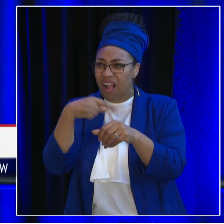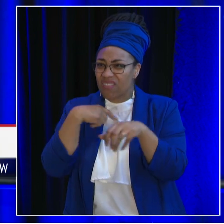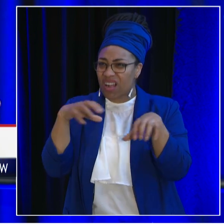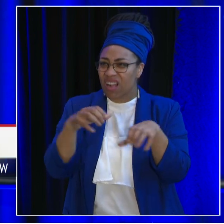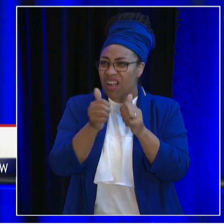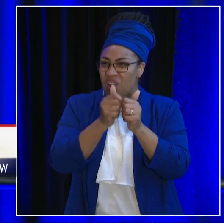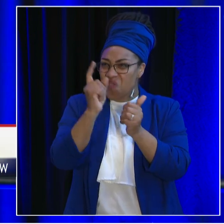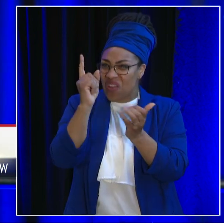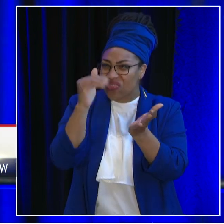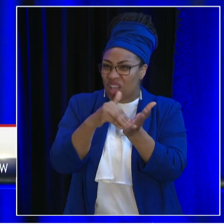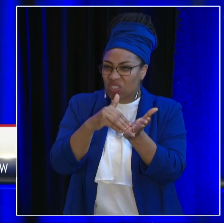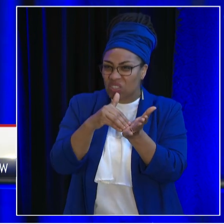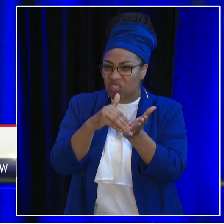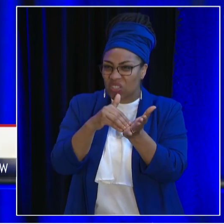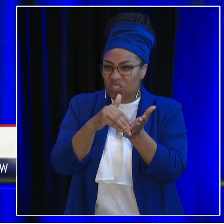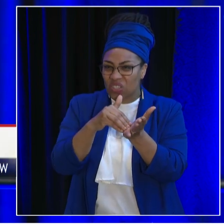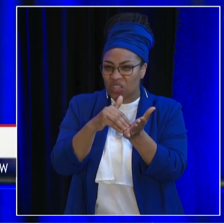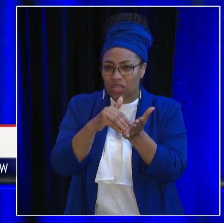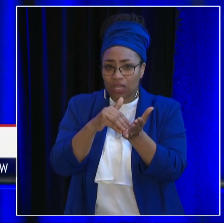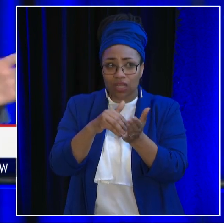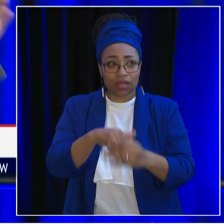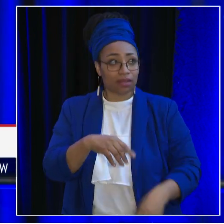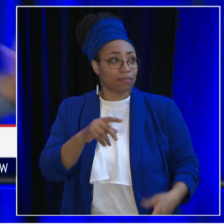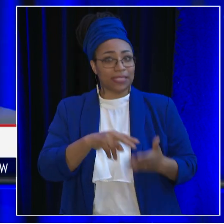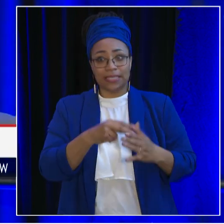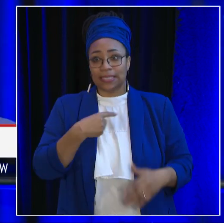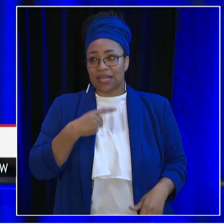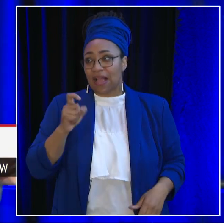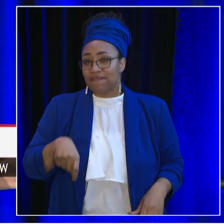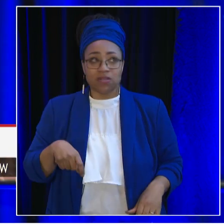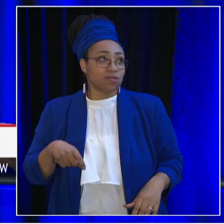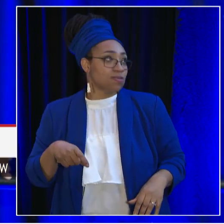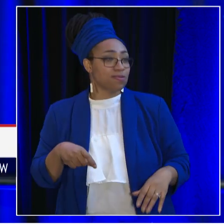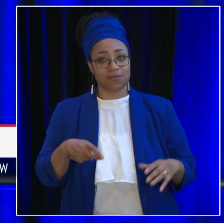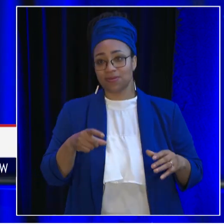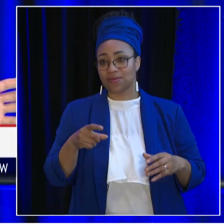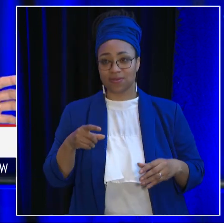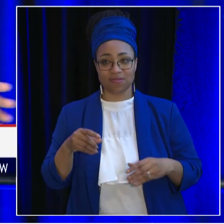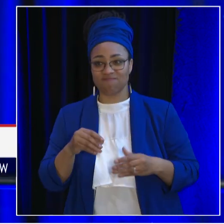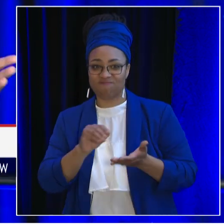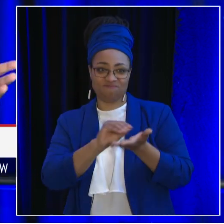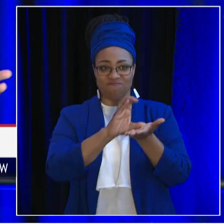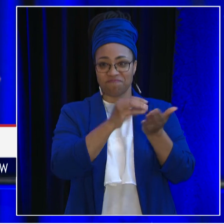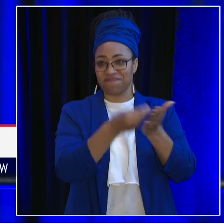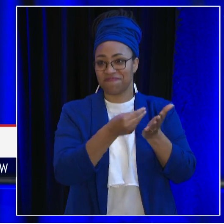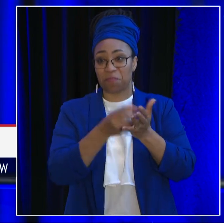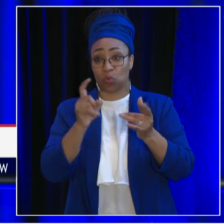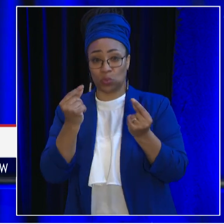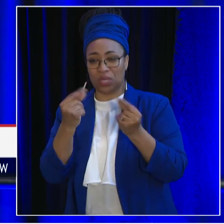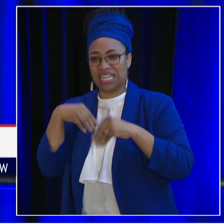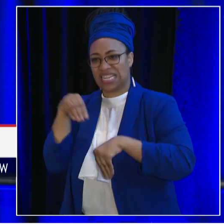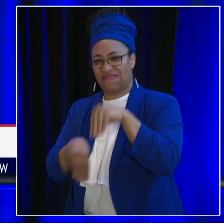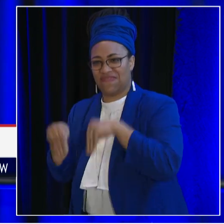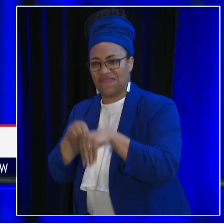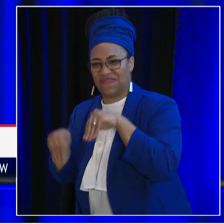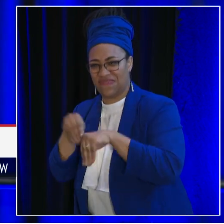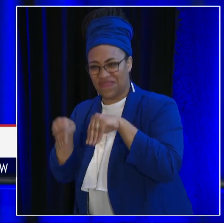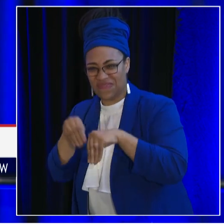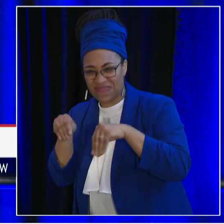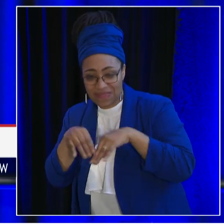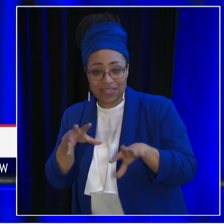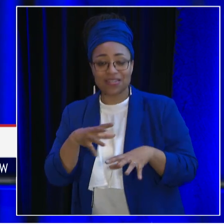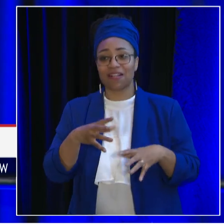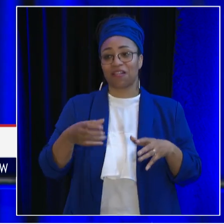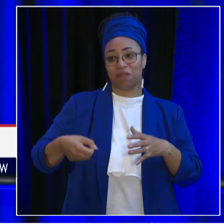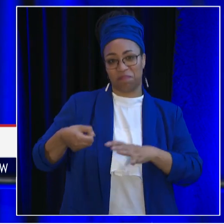going to be rich. And so I packed my bags and I went to Fort Myers, Florida, and that began my career as an organizer and my